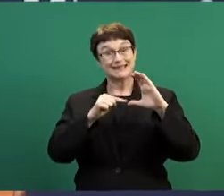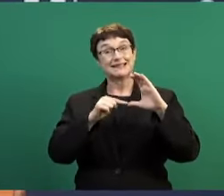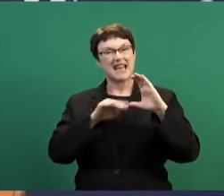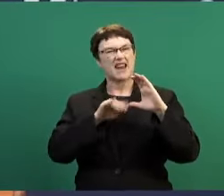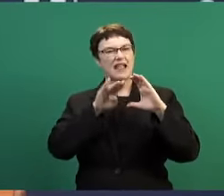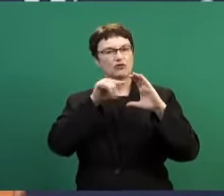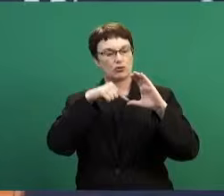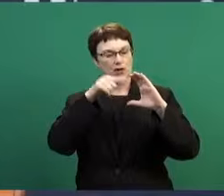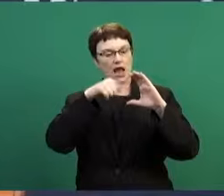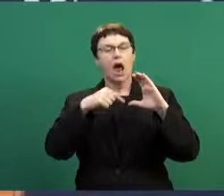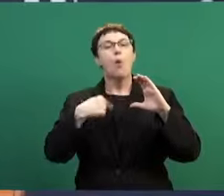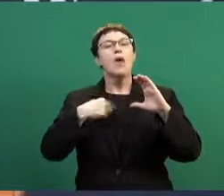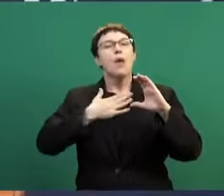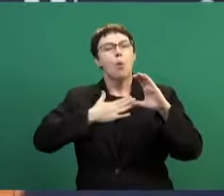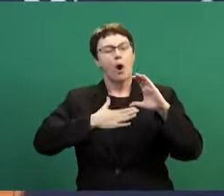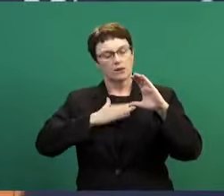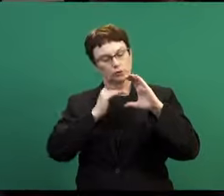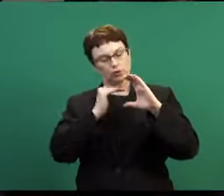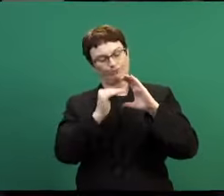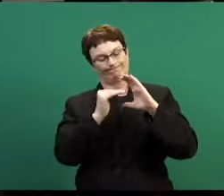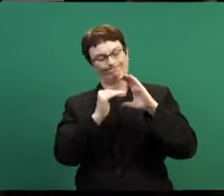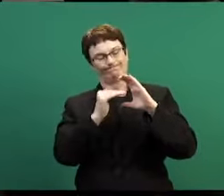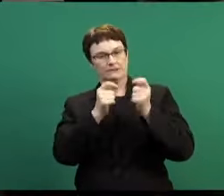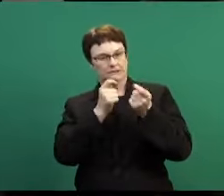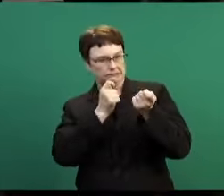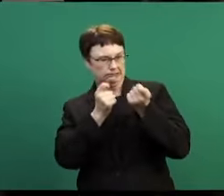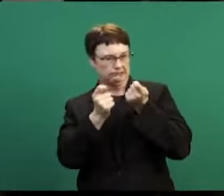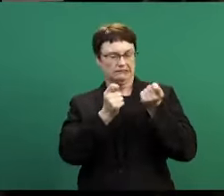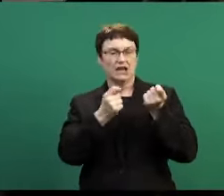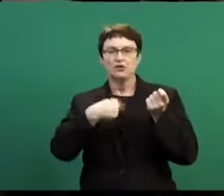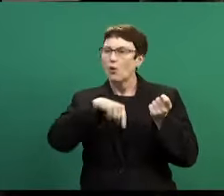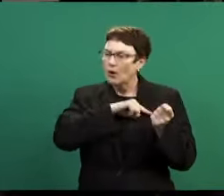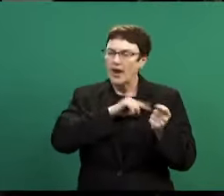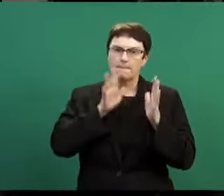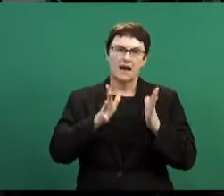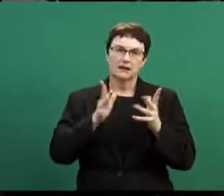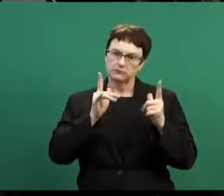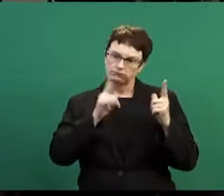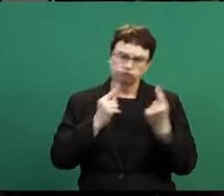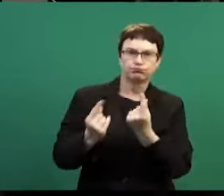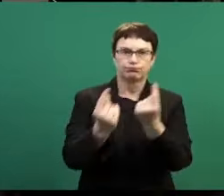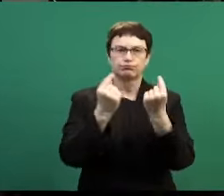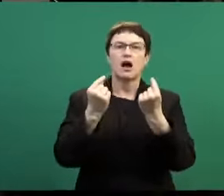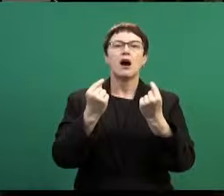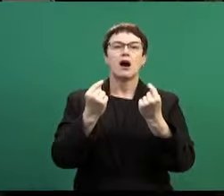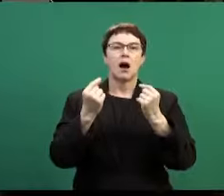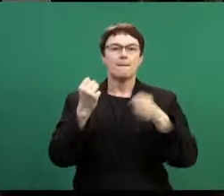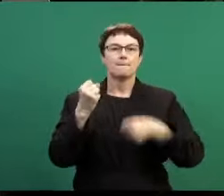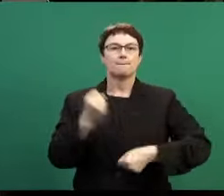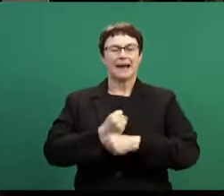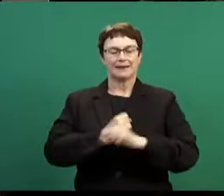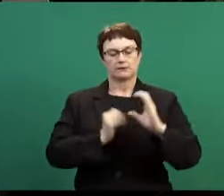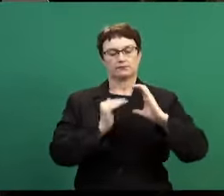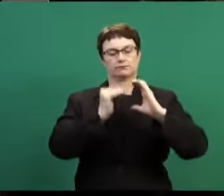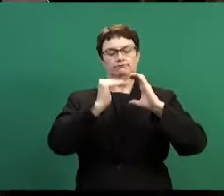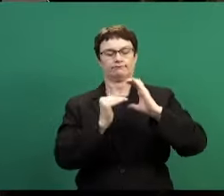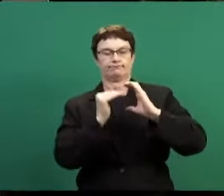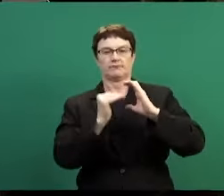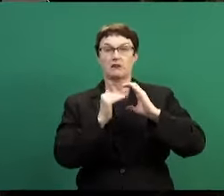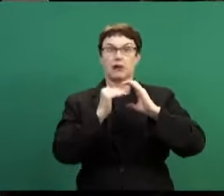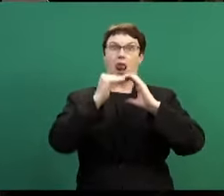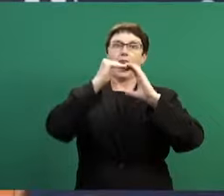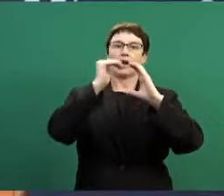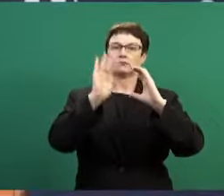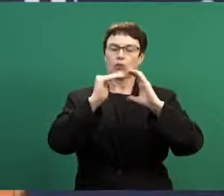however, believe that the current policy stance is in restrictive territory and is consistent with